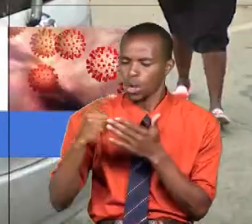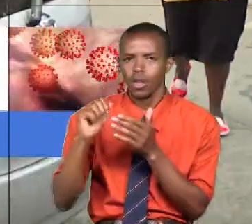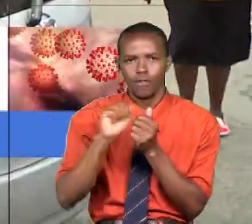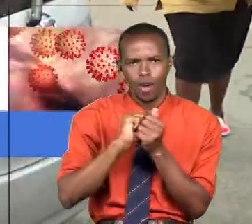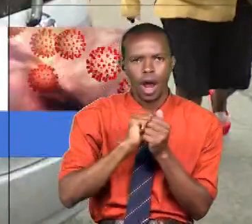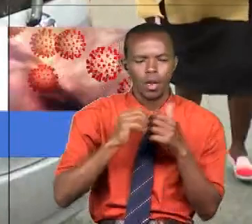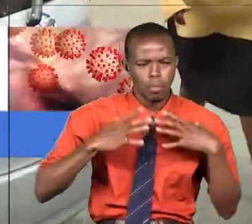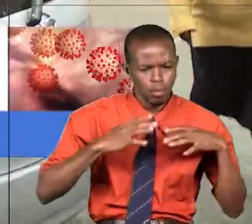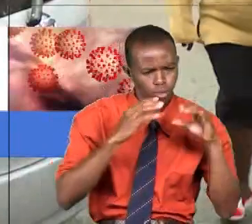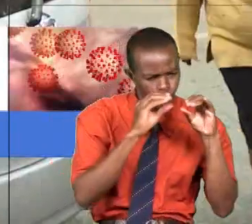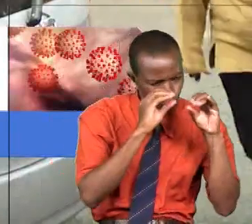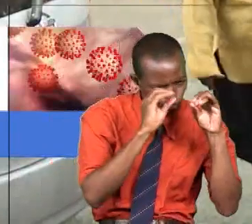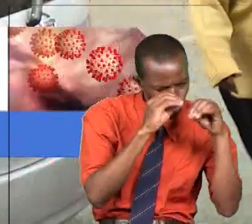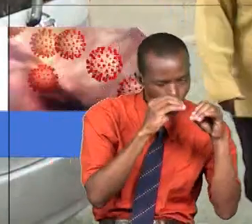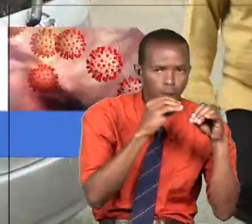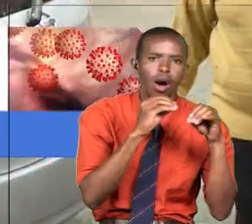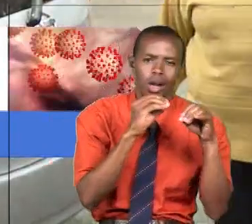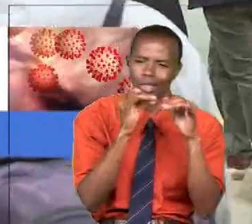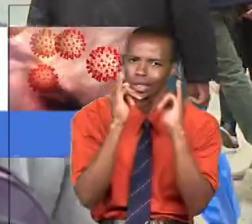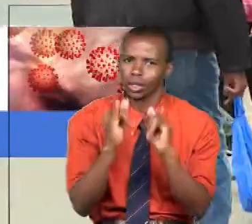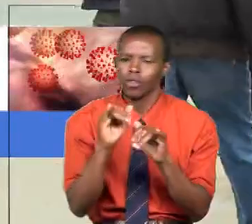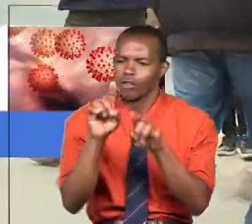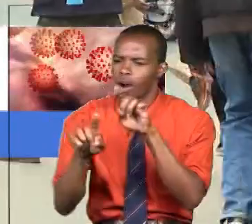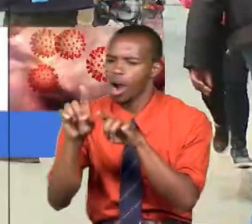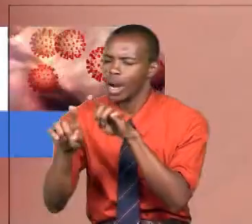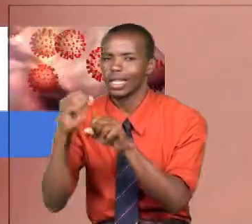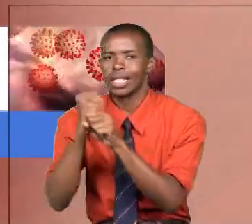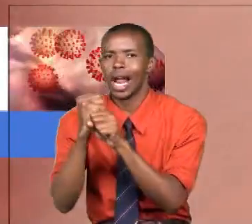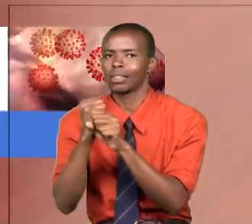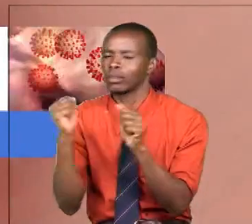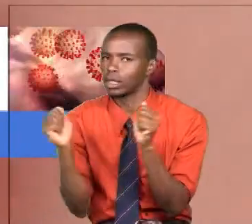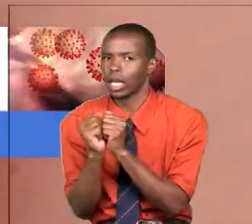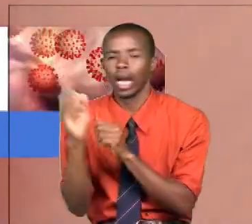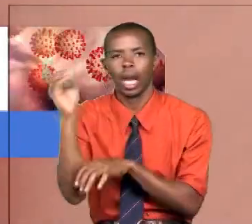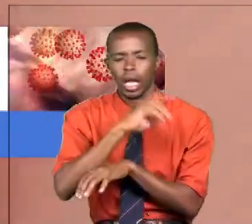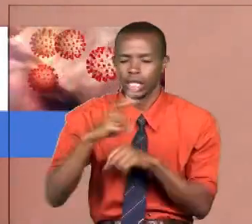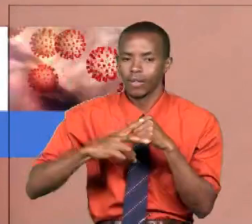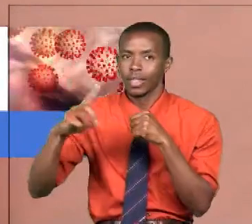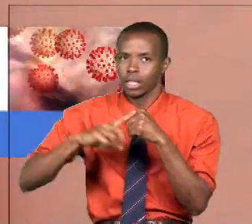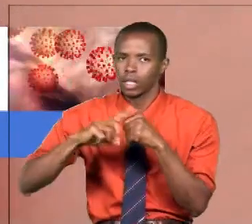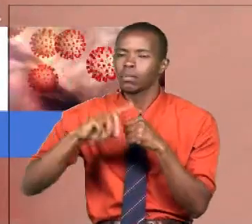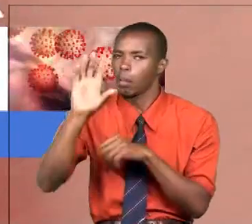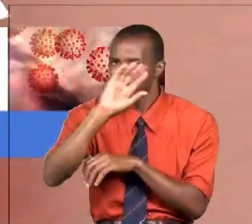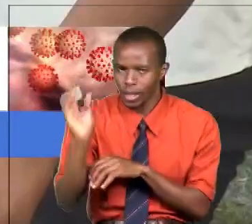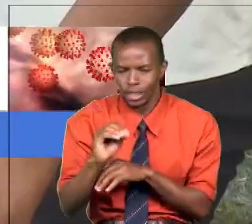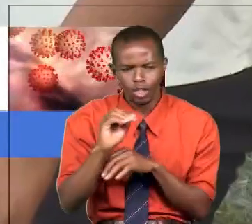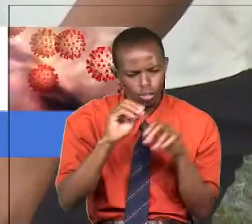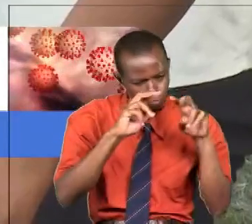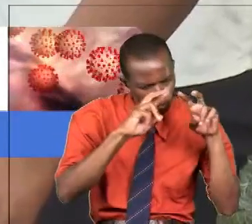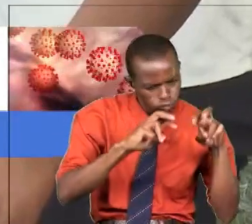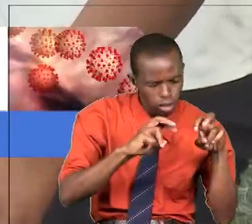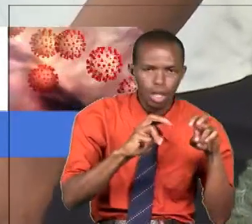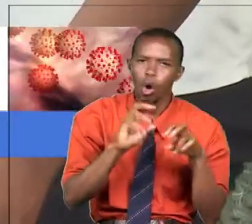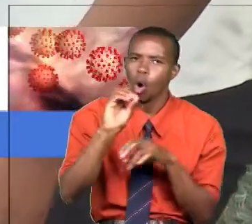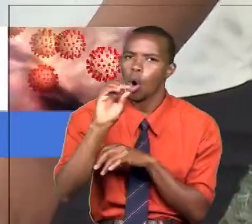tested were the new variant. Tests that had been conducted 10 days earlier had found 76% of the samples to be the Omicron variant,